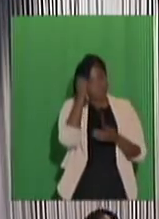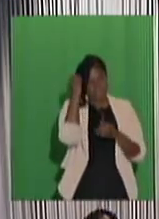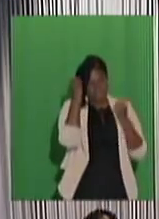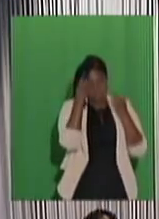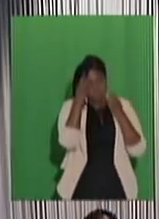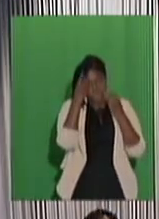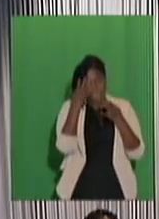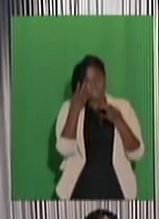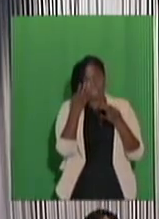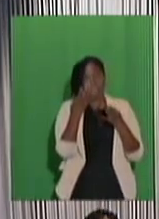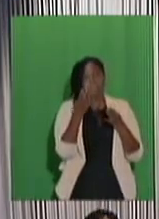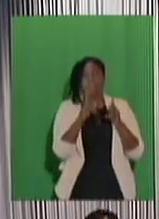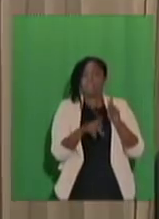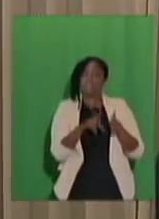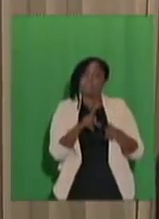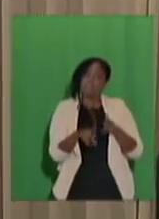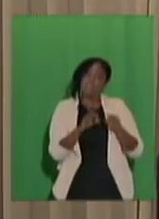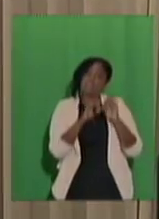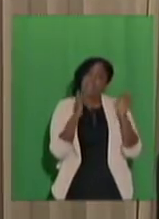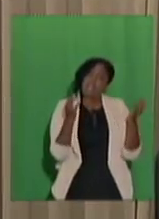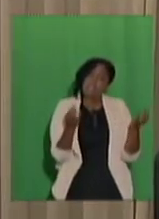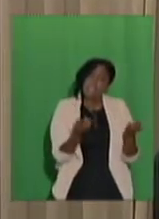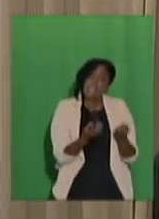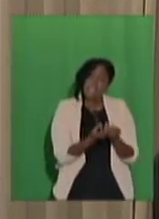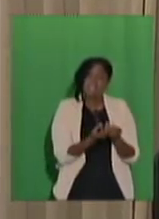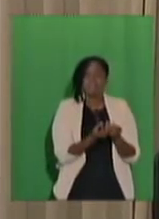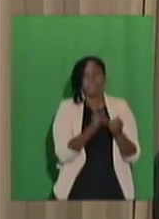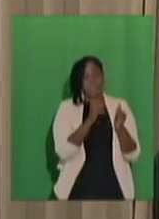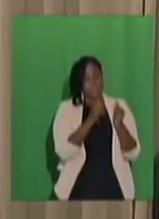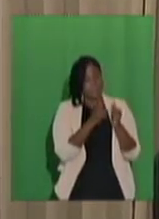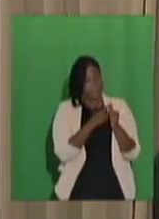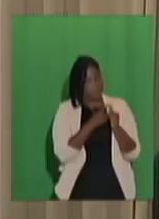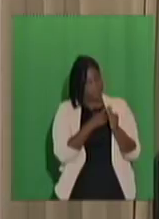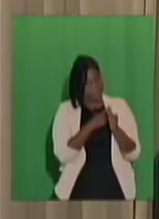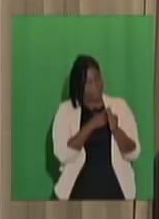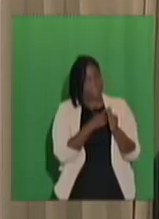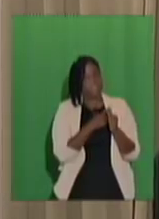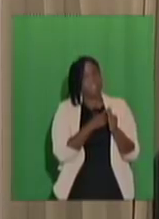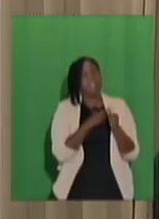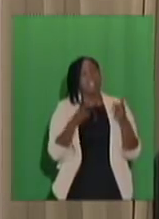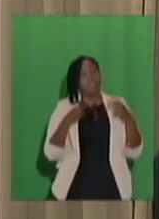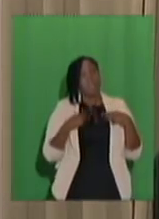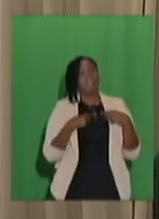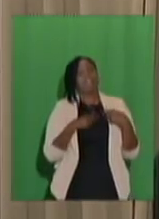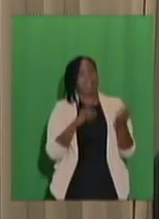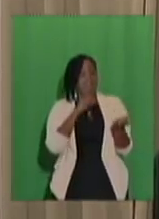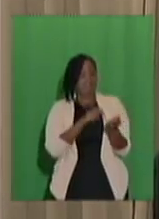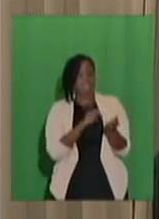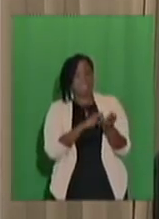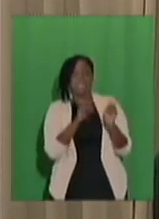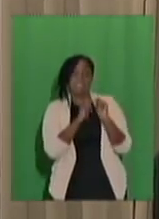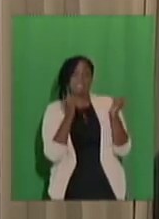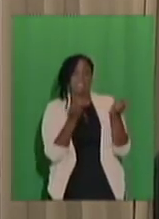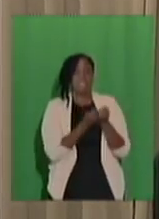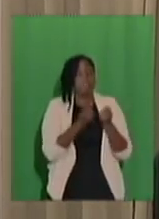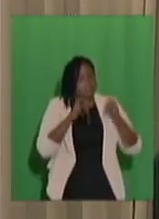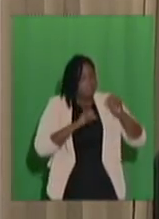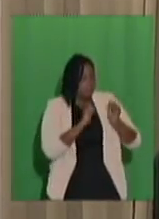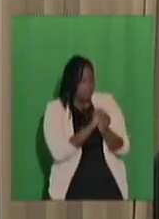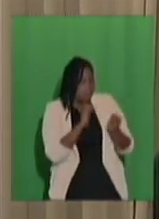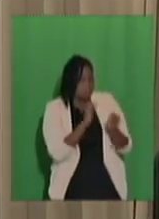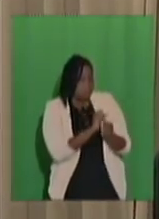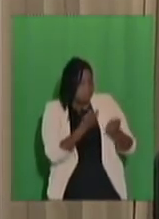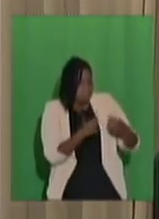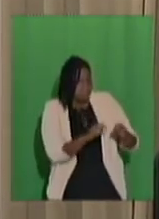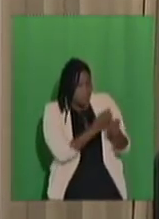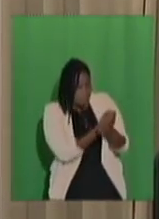Couva, the patient's direct caregiver, who is the medical team that is seeing about the welfare of the patient, is